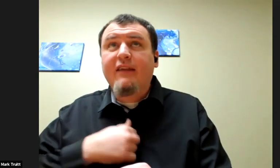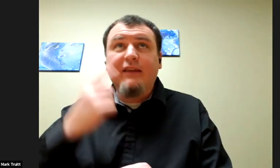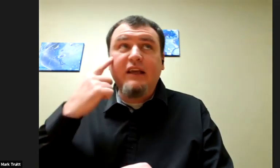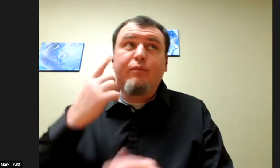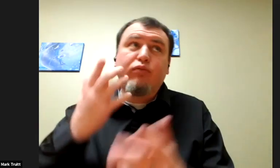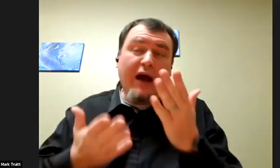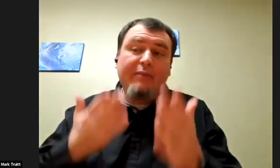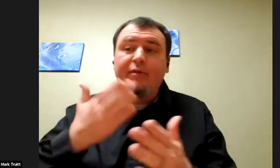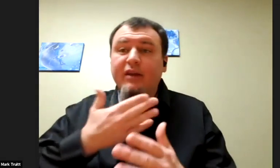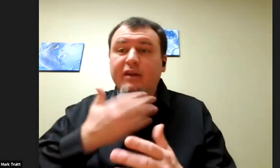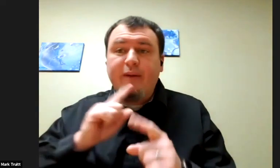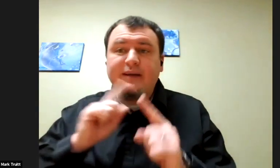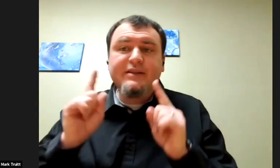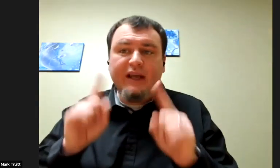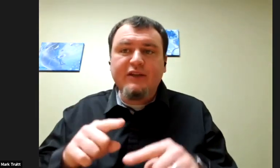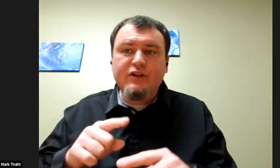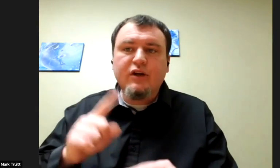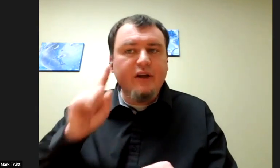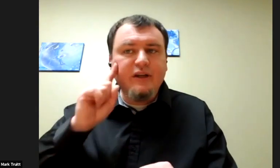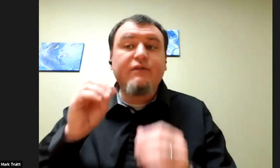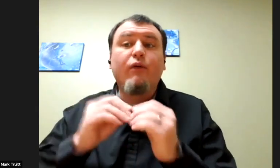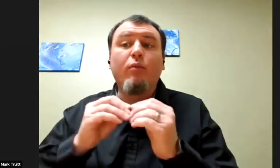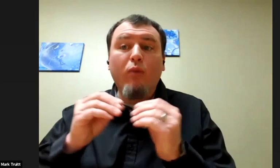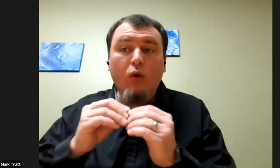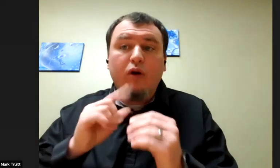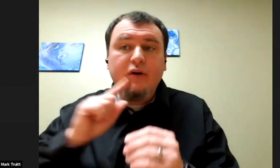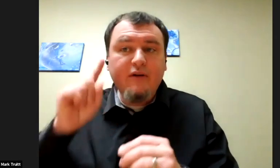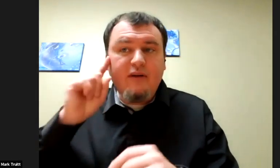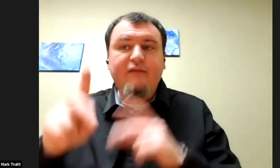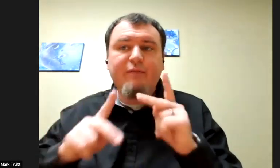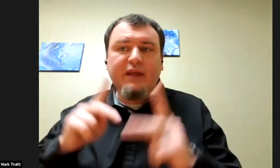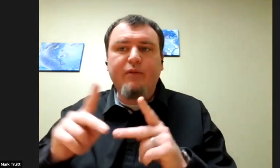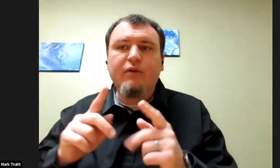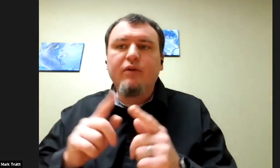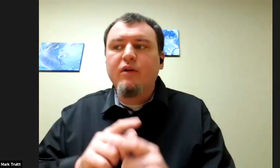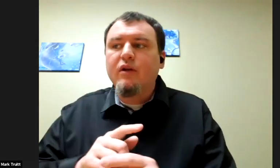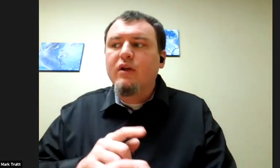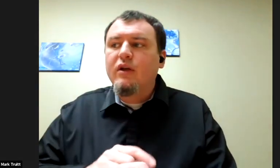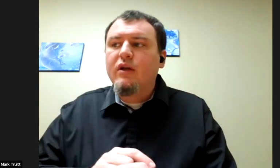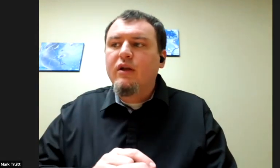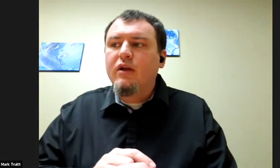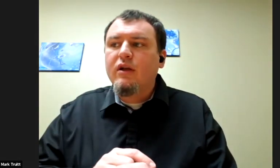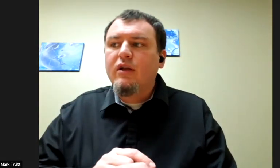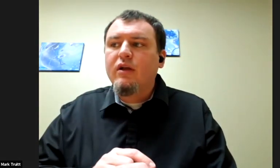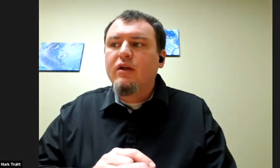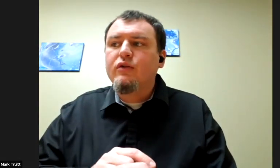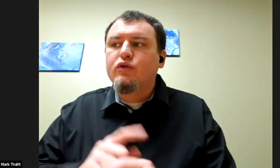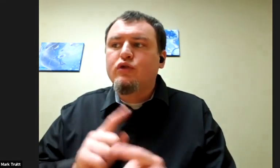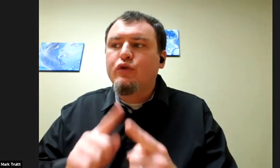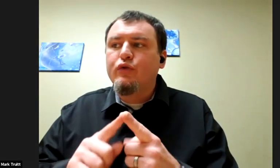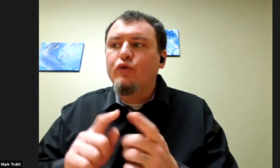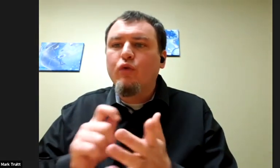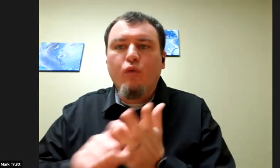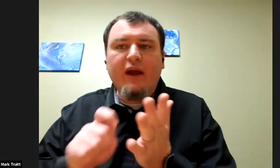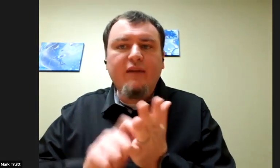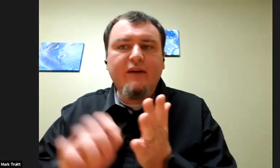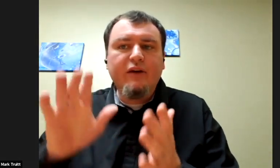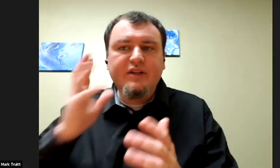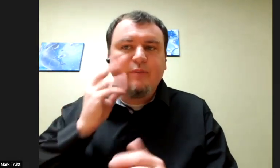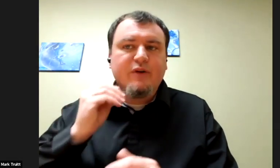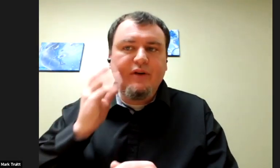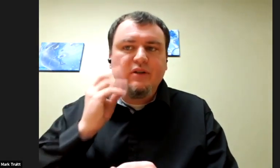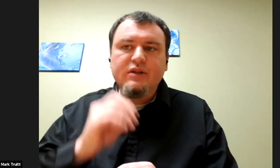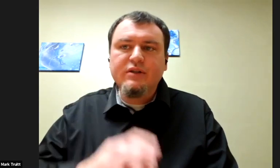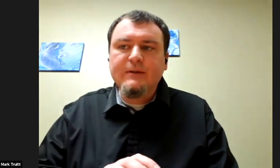I think probably the best answer is for more deaf people to write